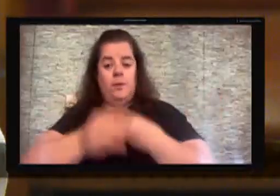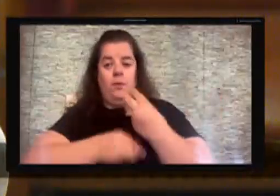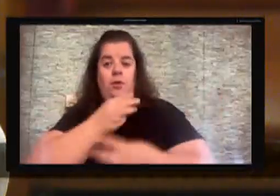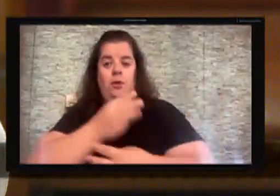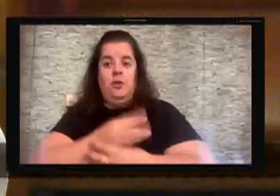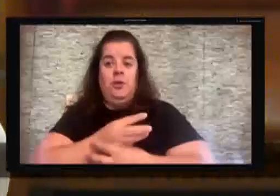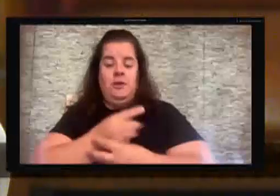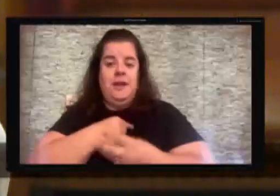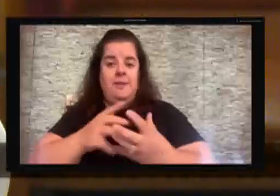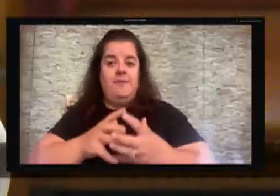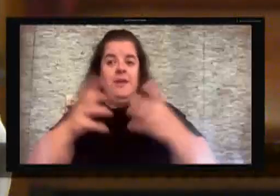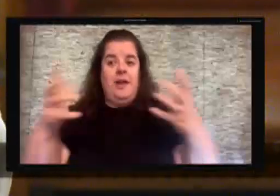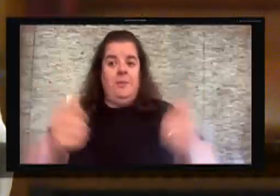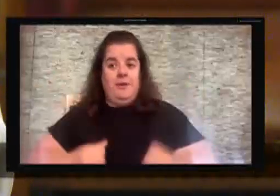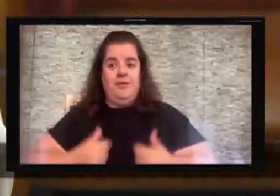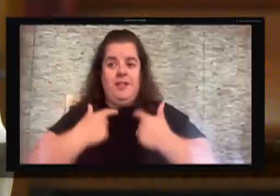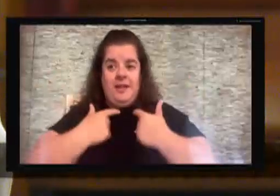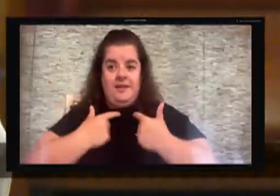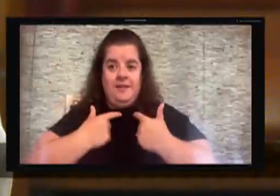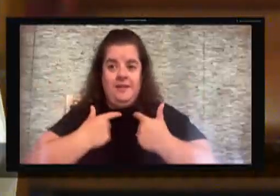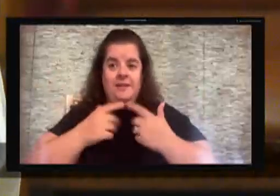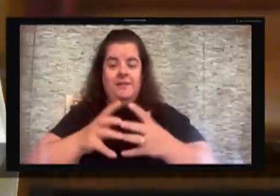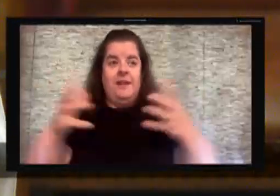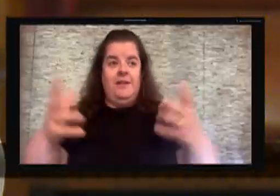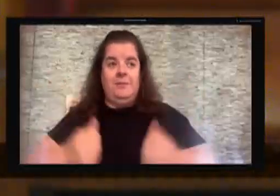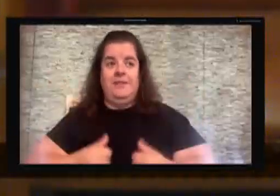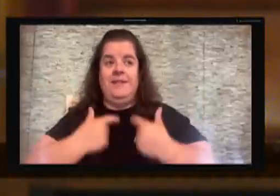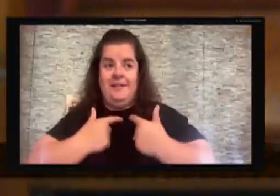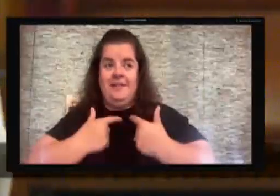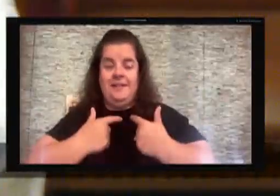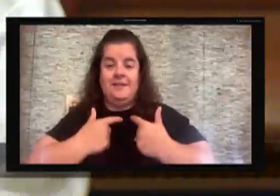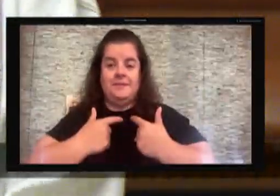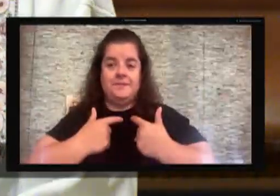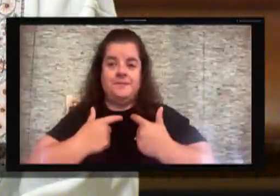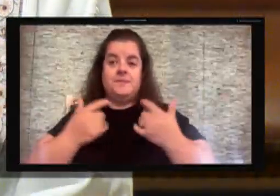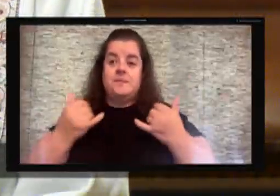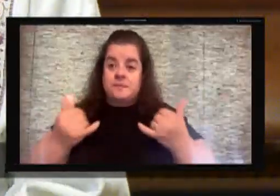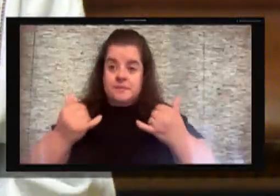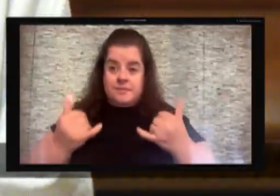much alive, very much alive. Now,